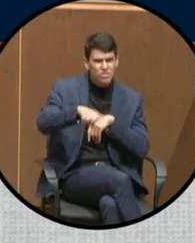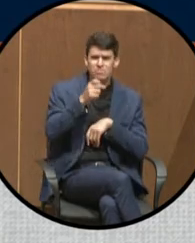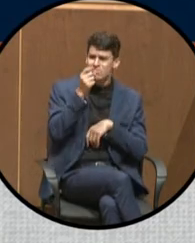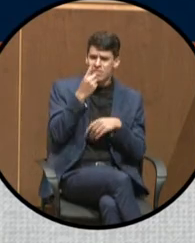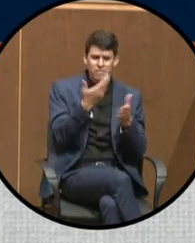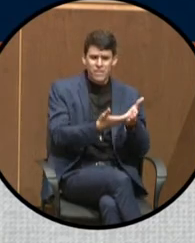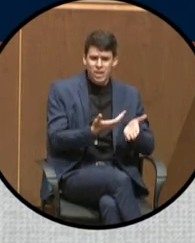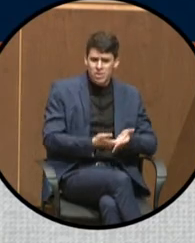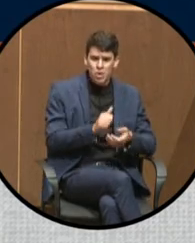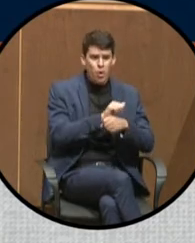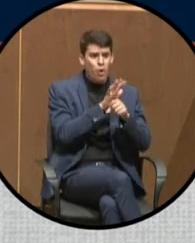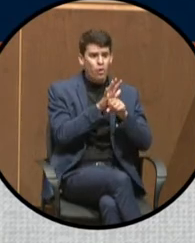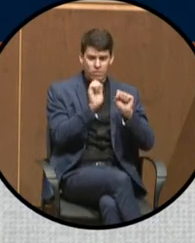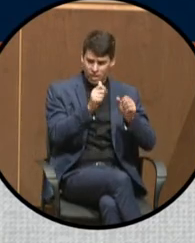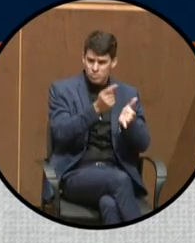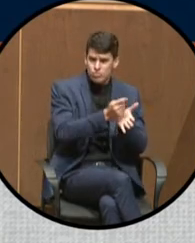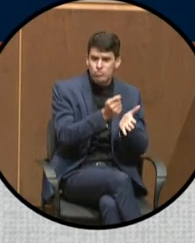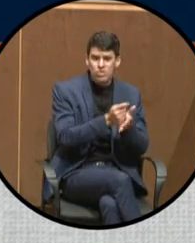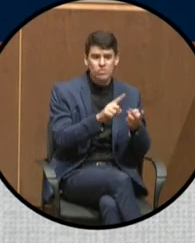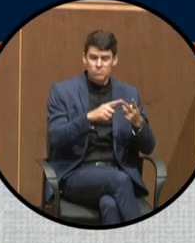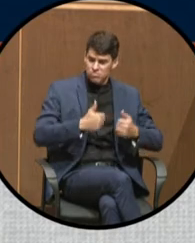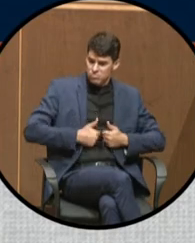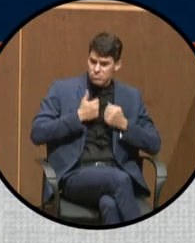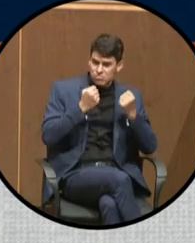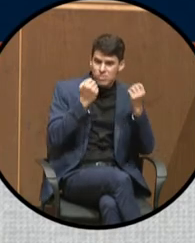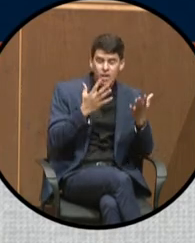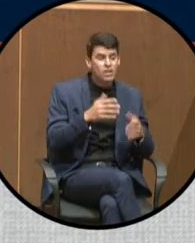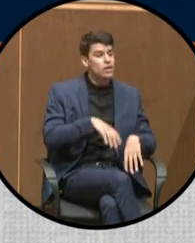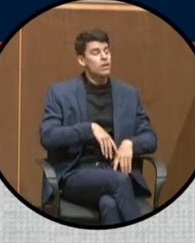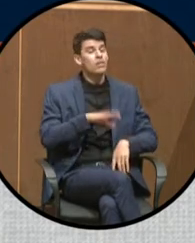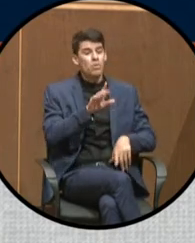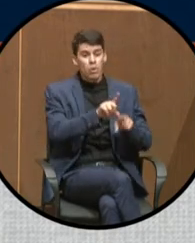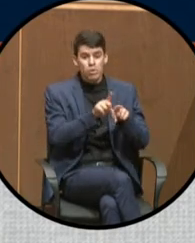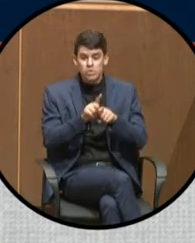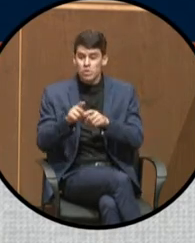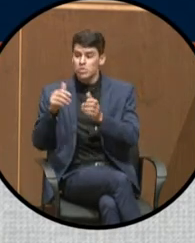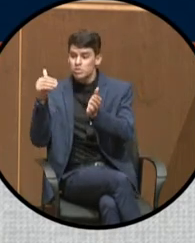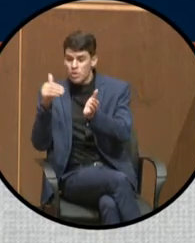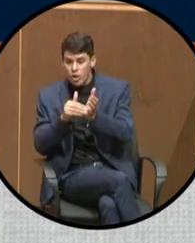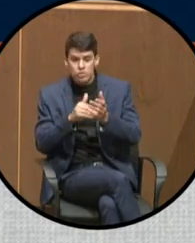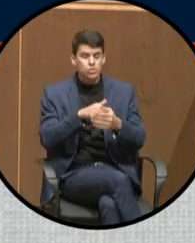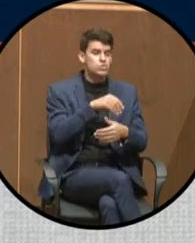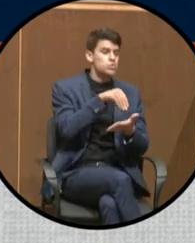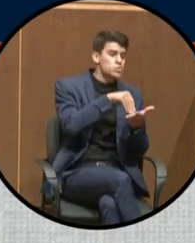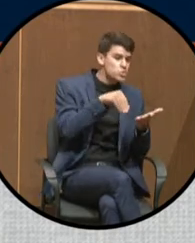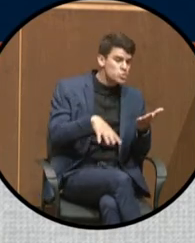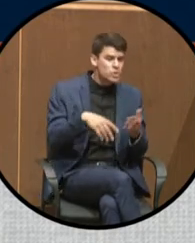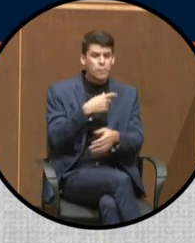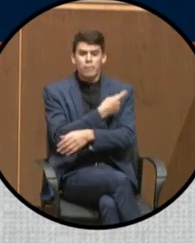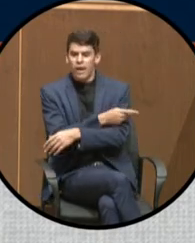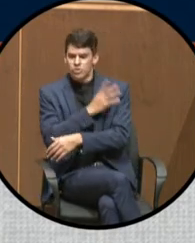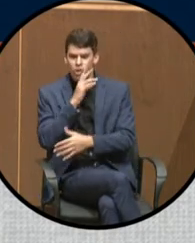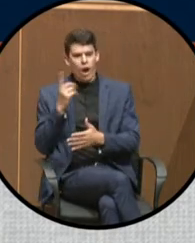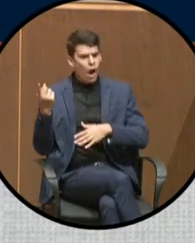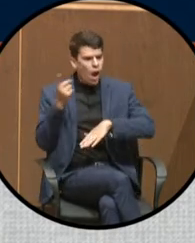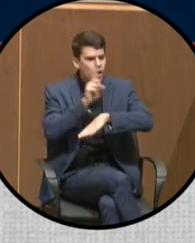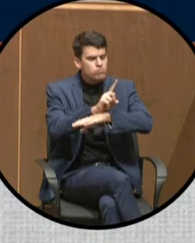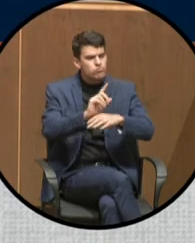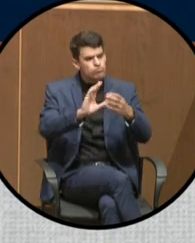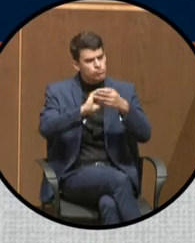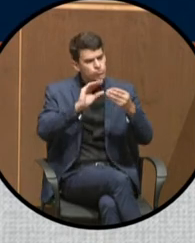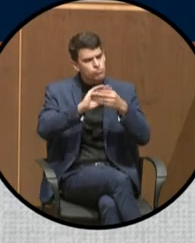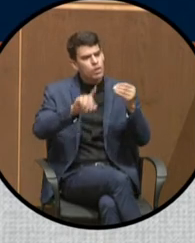treatable and in large part survivable. Many doctors, patients, and students have come forward with the truth and complaints about the